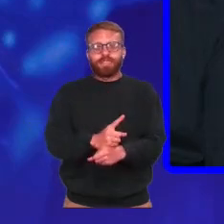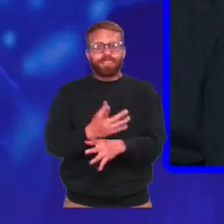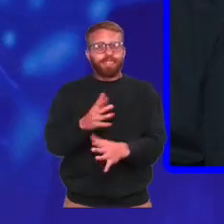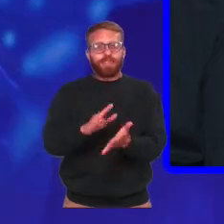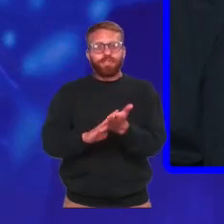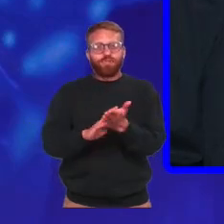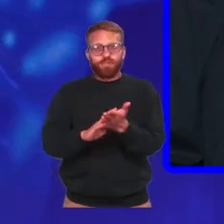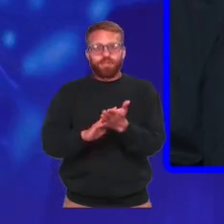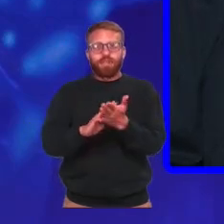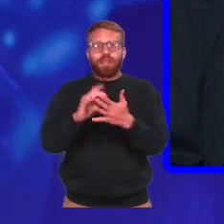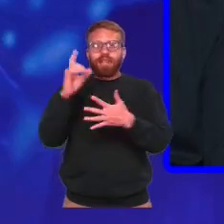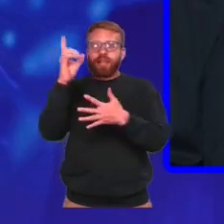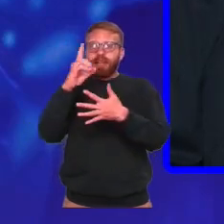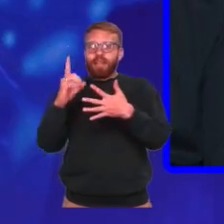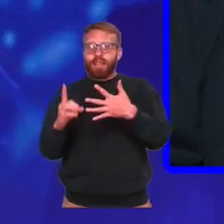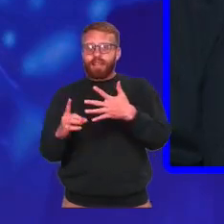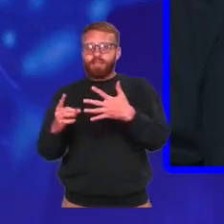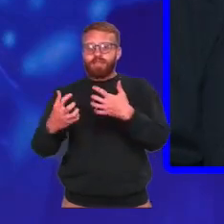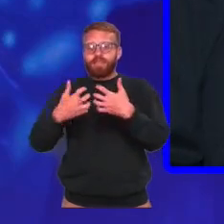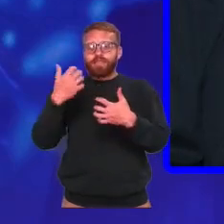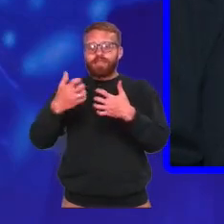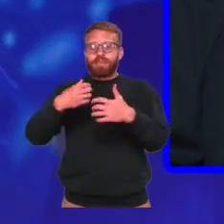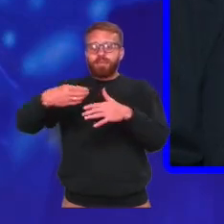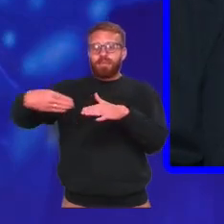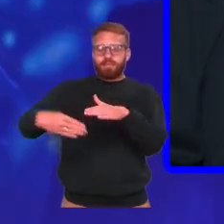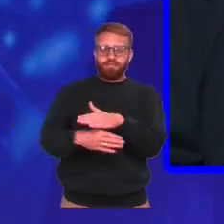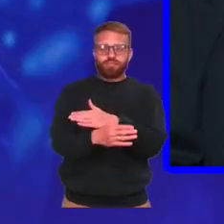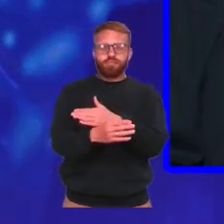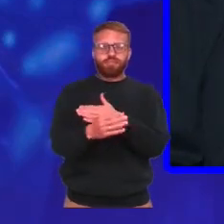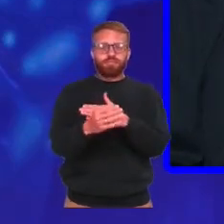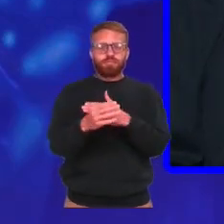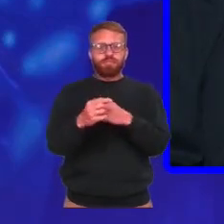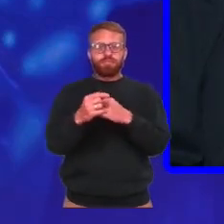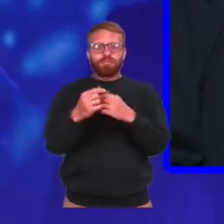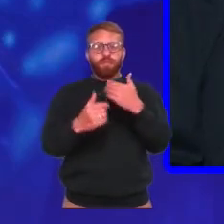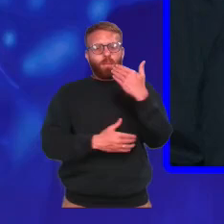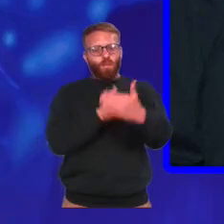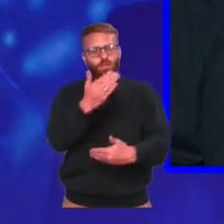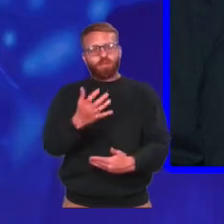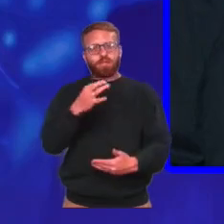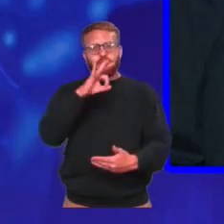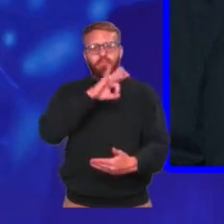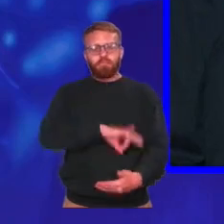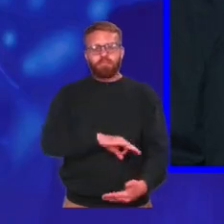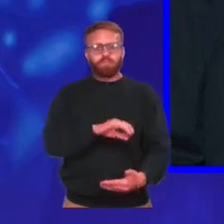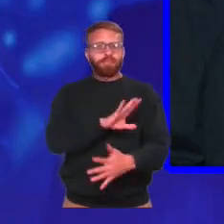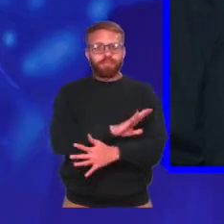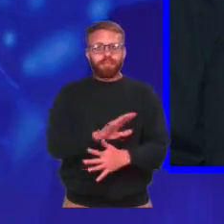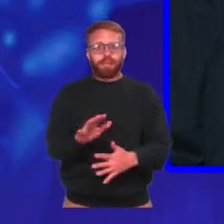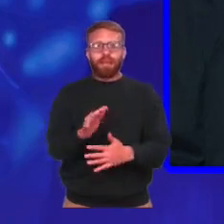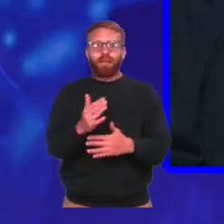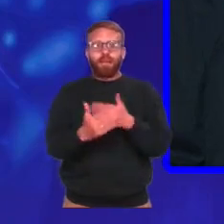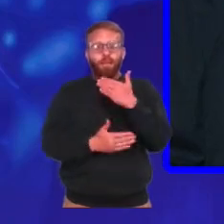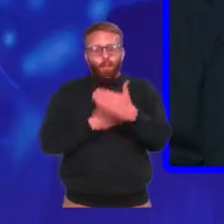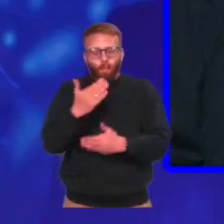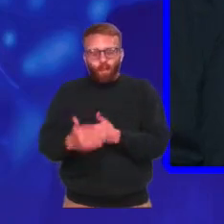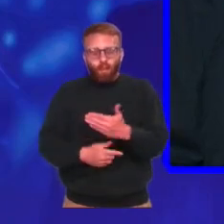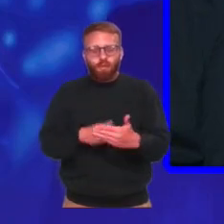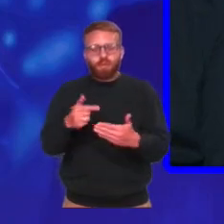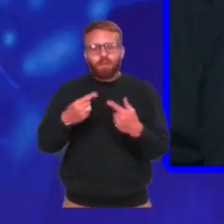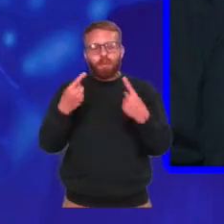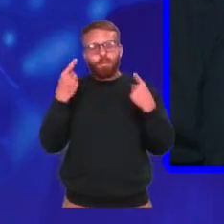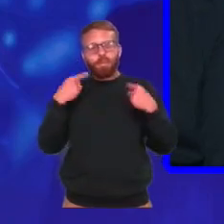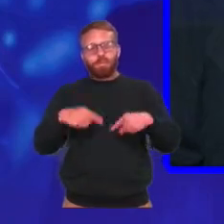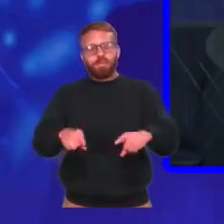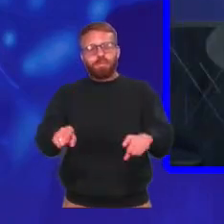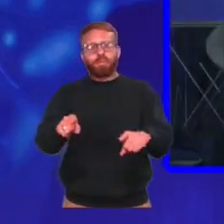so that we can compress this entire process at the end by basically going very parallel outsourcing to do all that